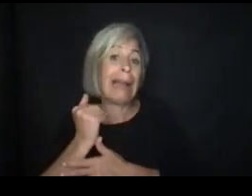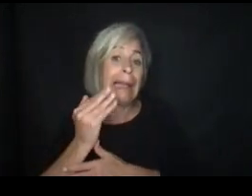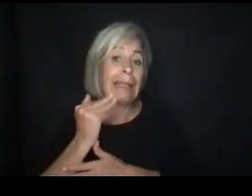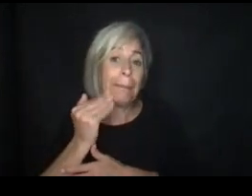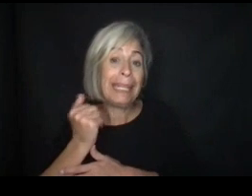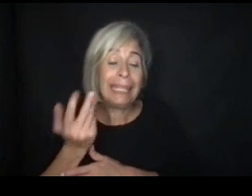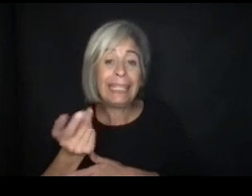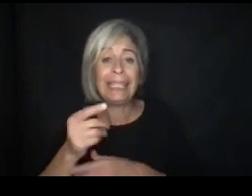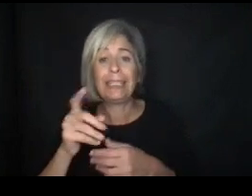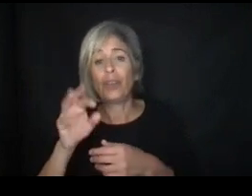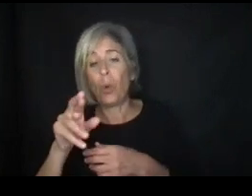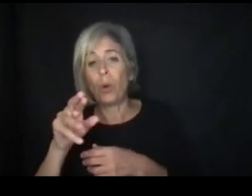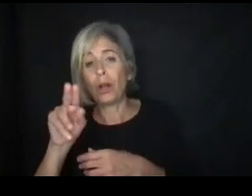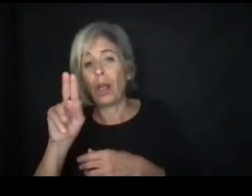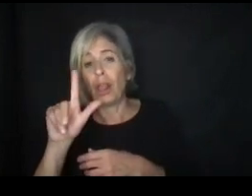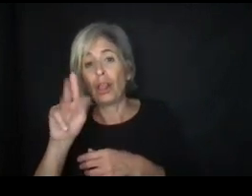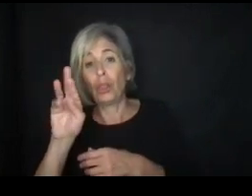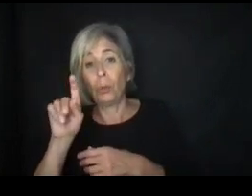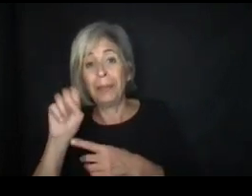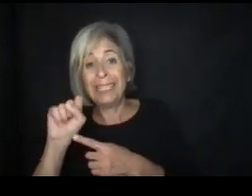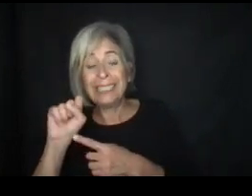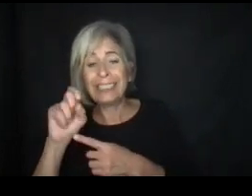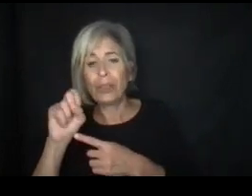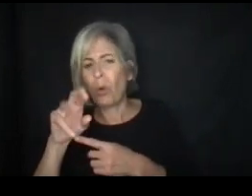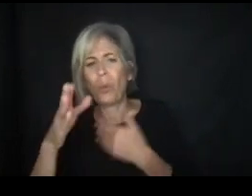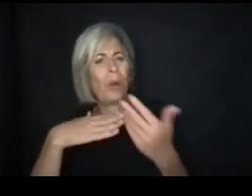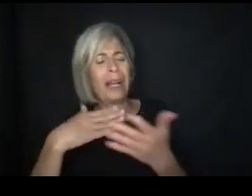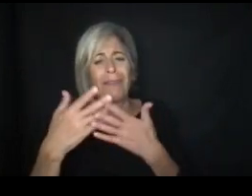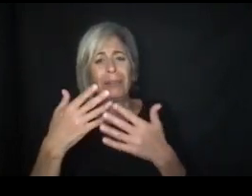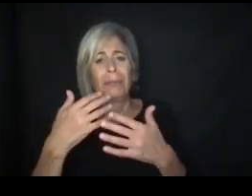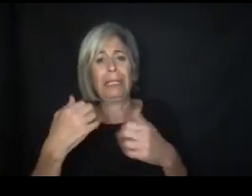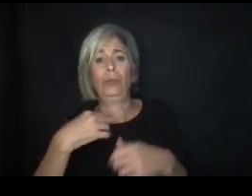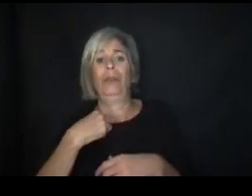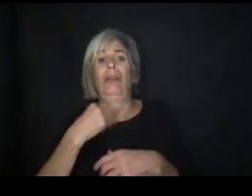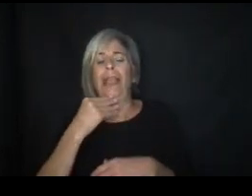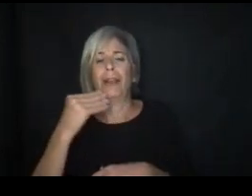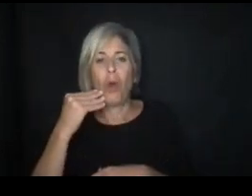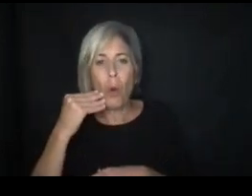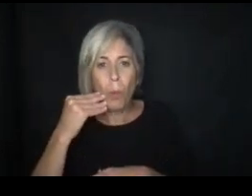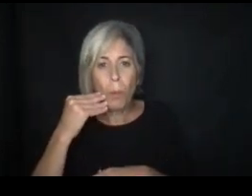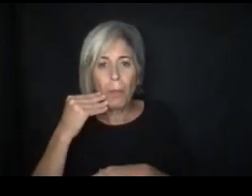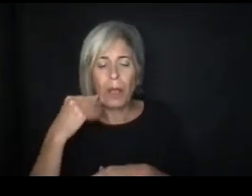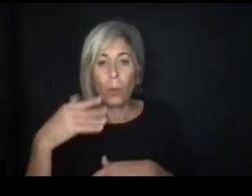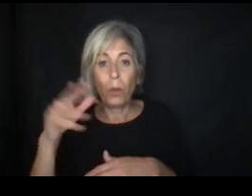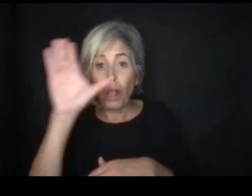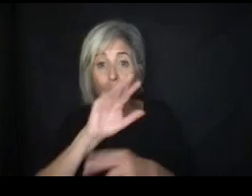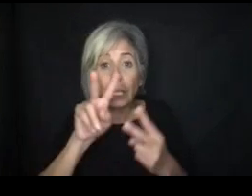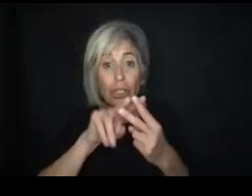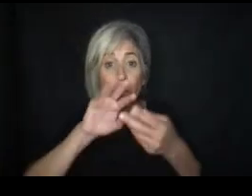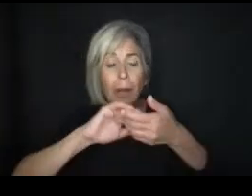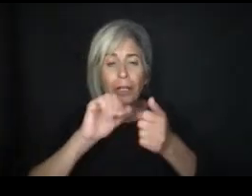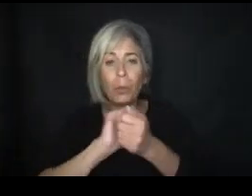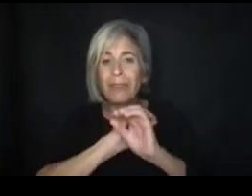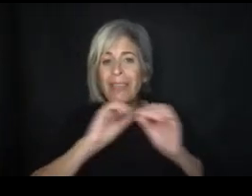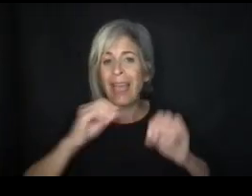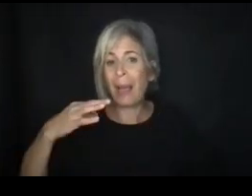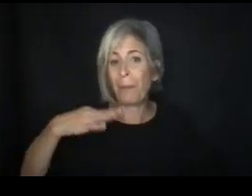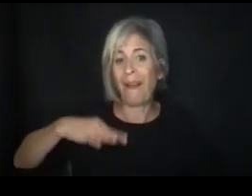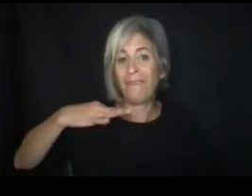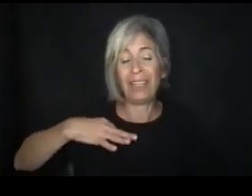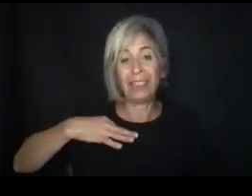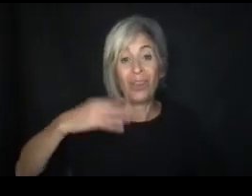diabetes or lupus or whatever keeps you at home. We're looking to partner with nonprofits